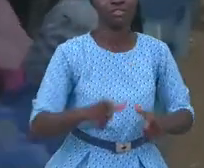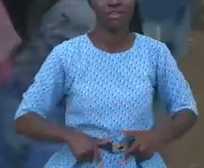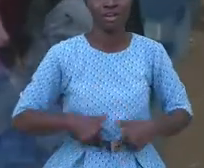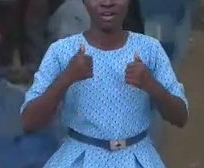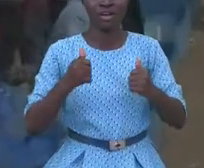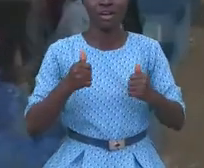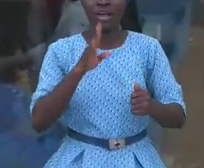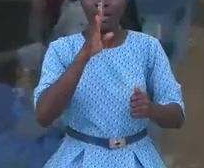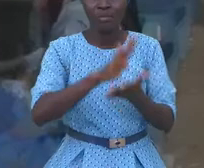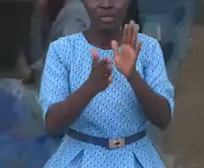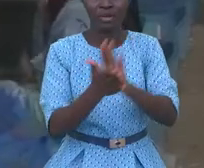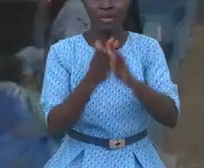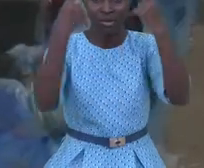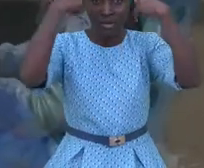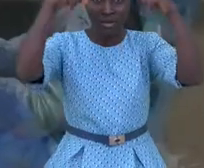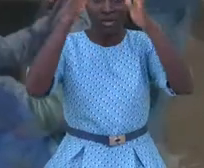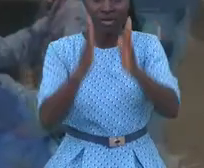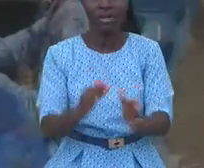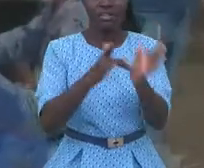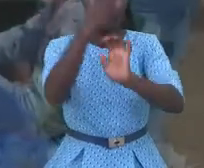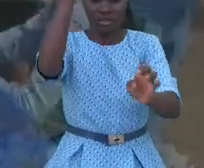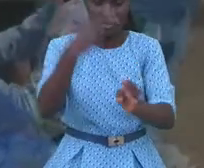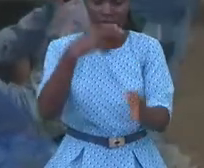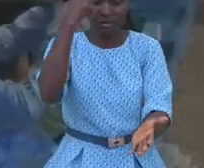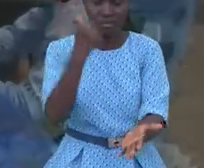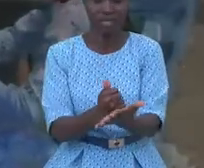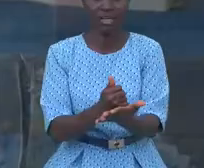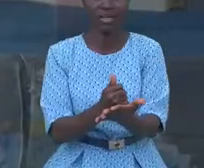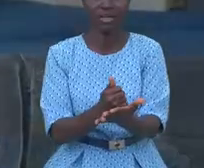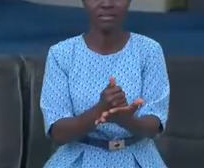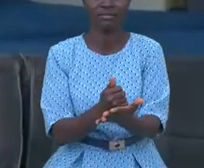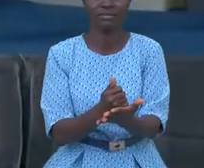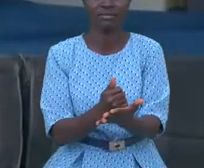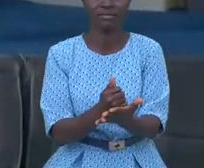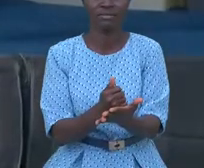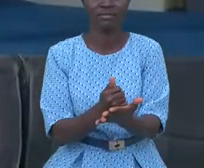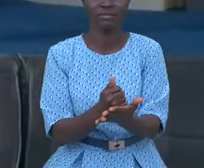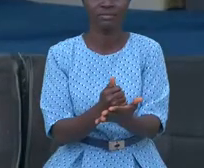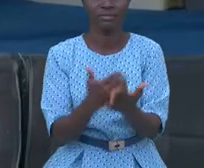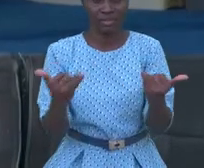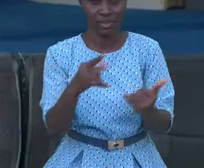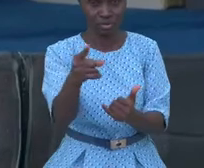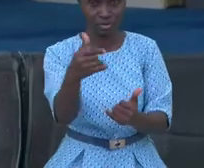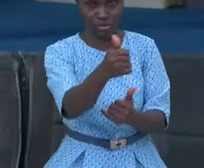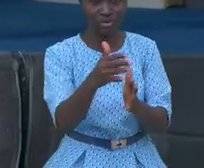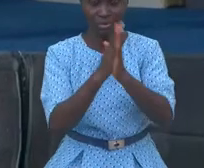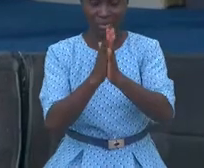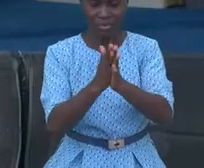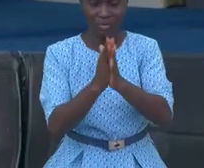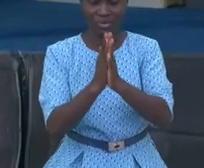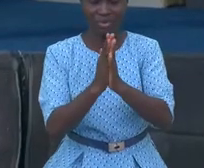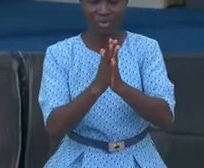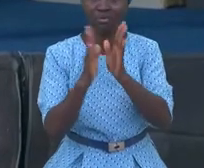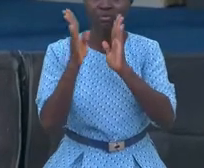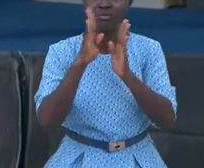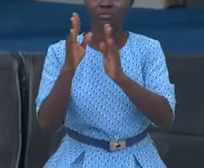an achiever in Jesus' name. Open your mouth and talk to the Lord